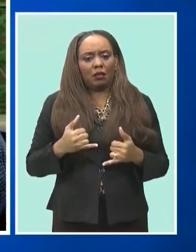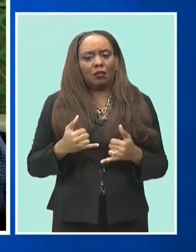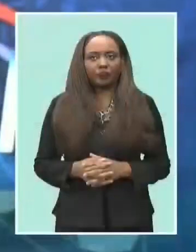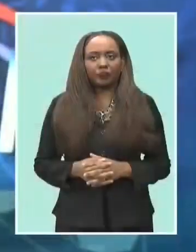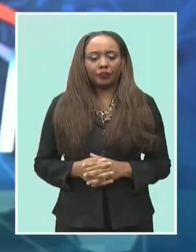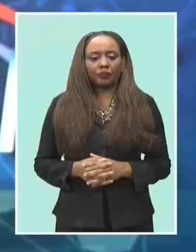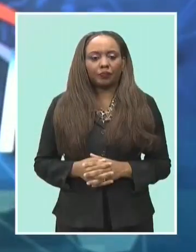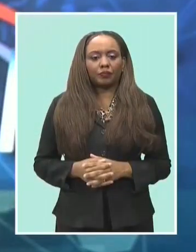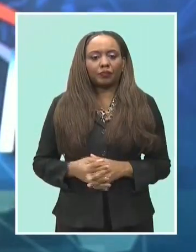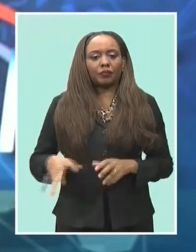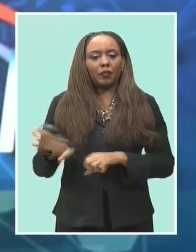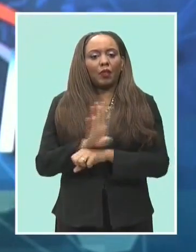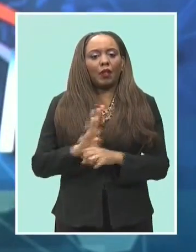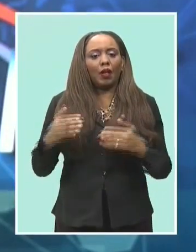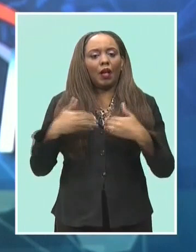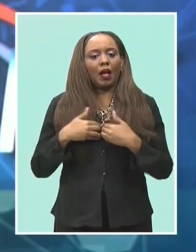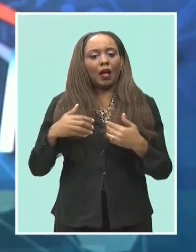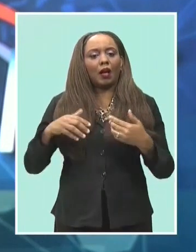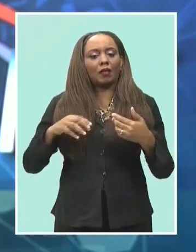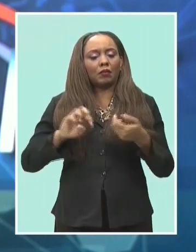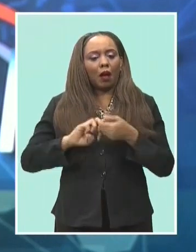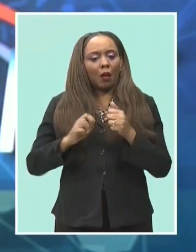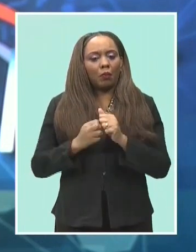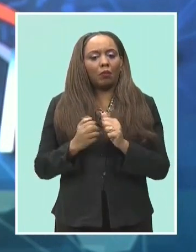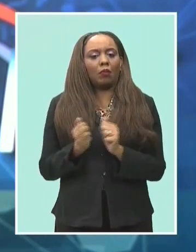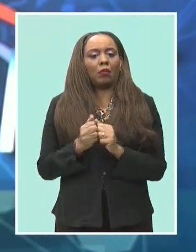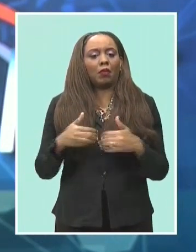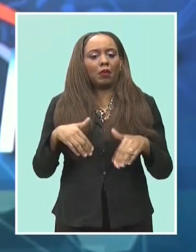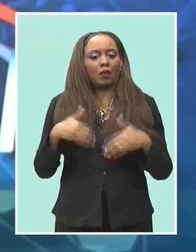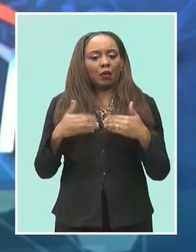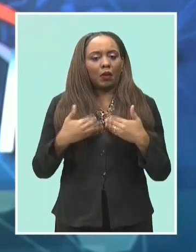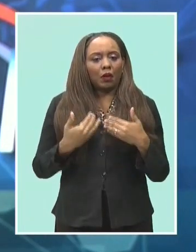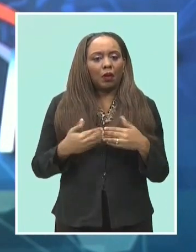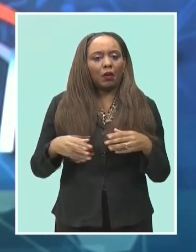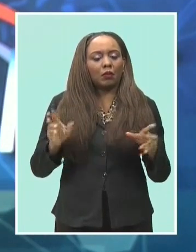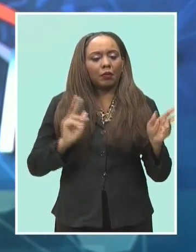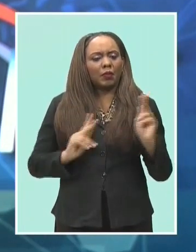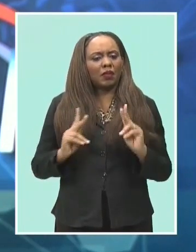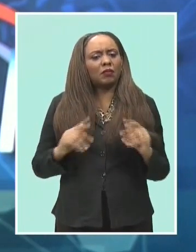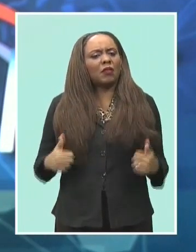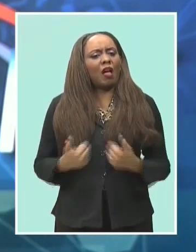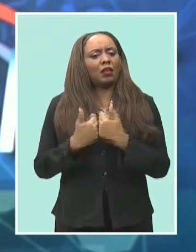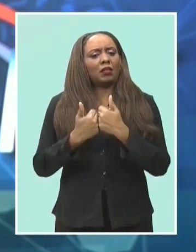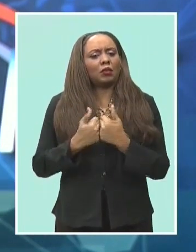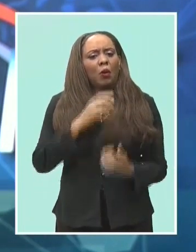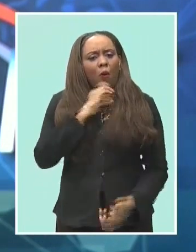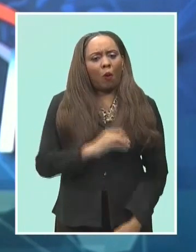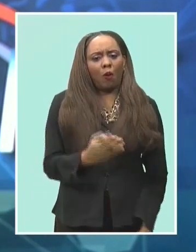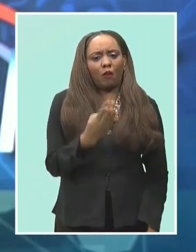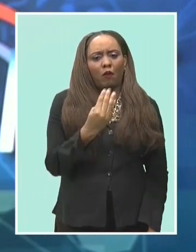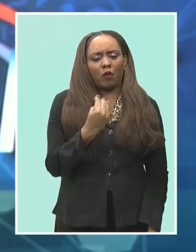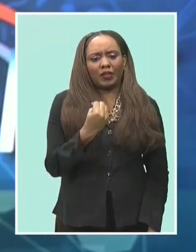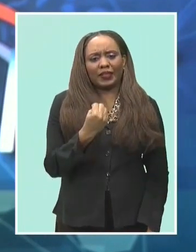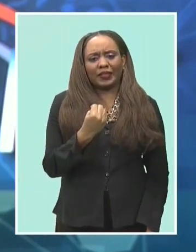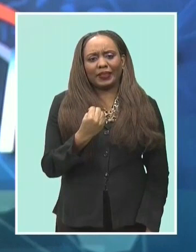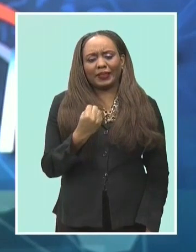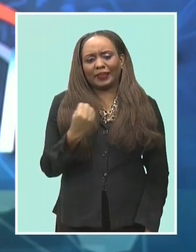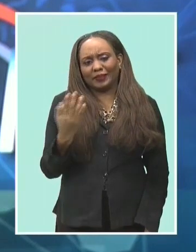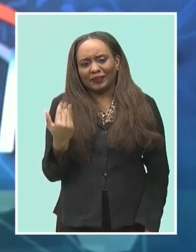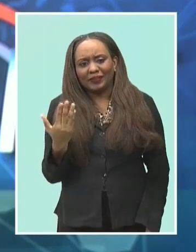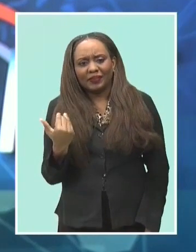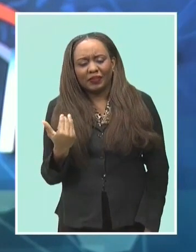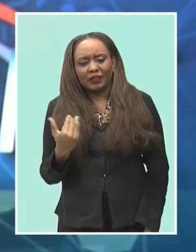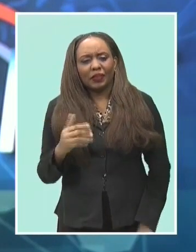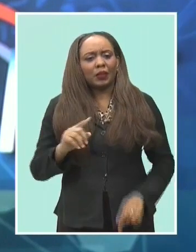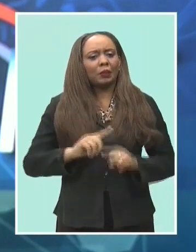one. The challenges which Barbados is facing with young people between the ages of 14 and 15 are not unique to this